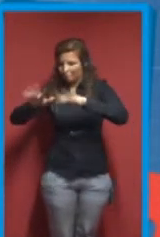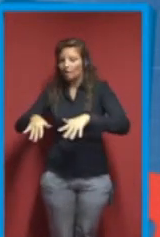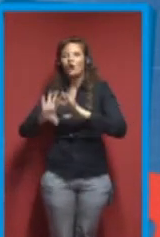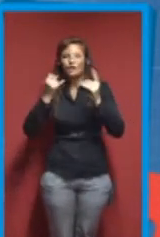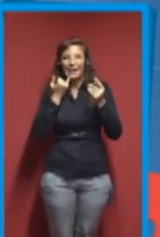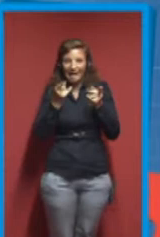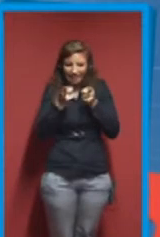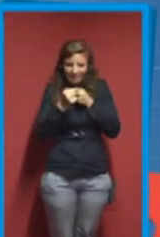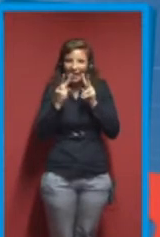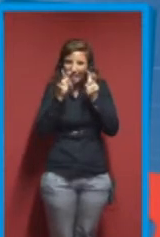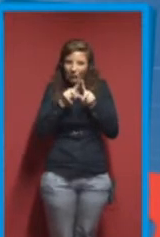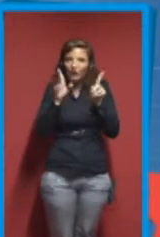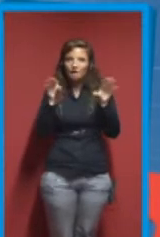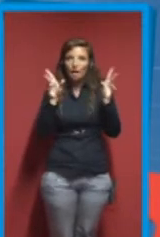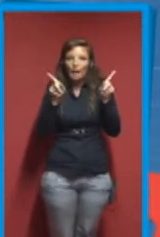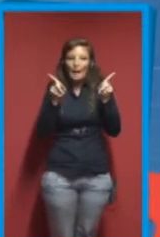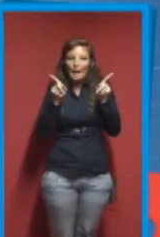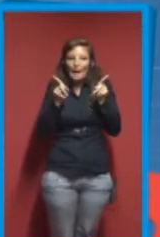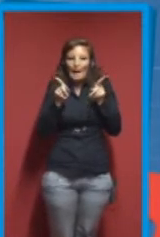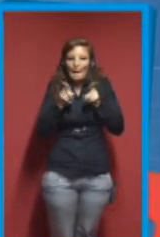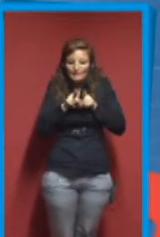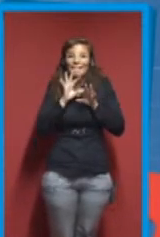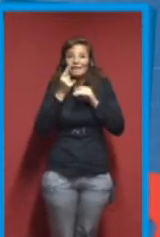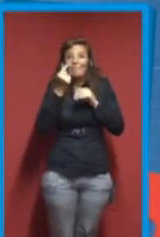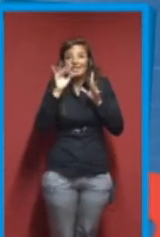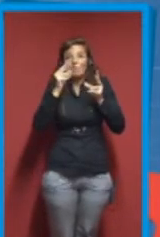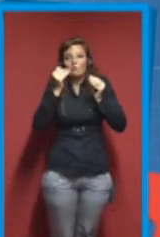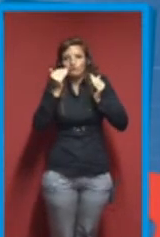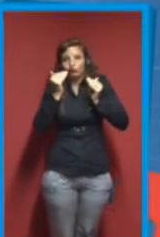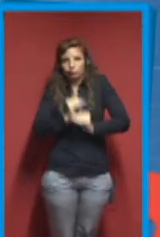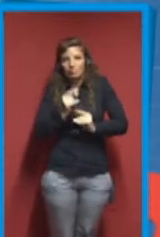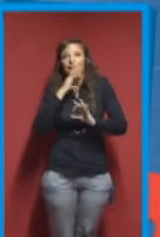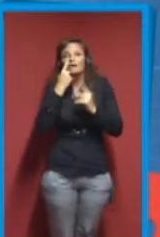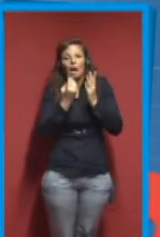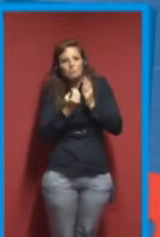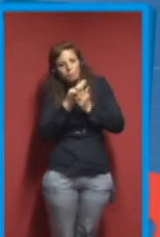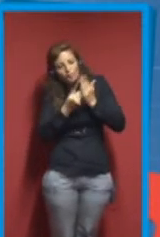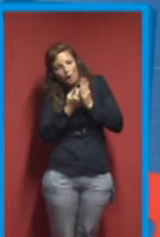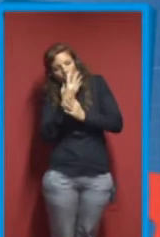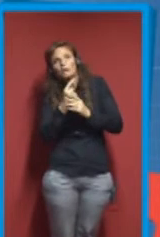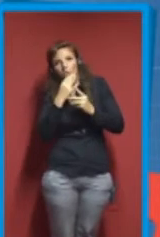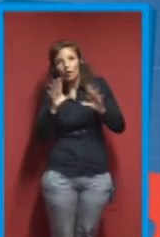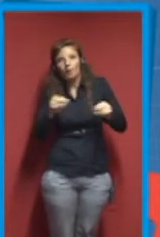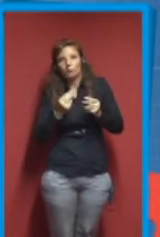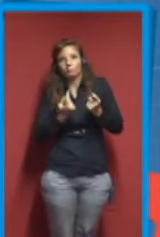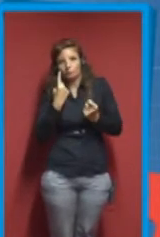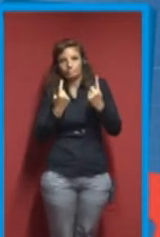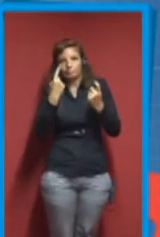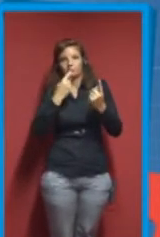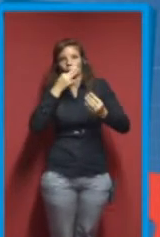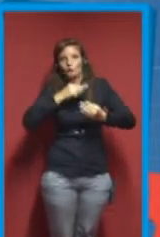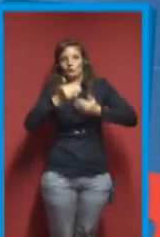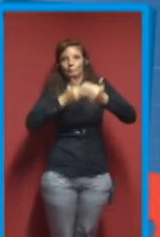crowdsourcing and VC, which means that projects can happen. And you can think big, really, really big. It is magic until you build it